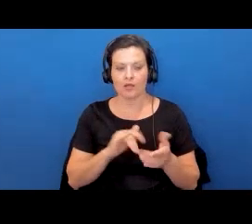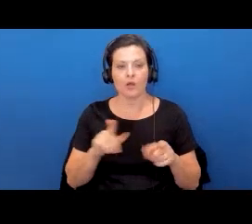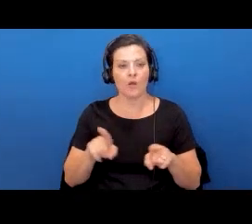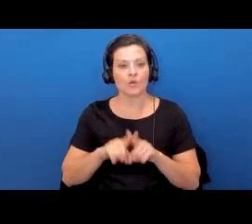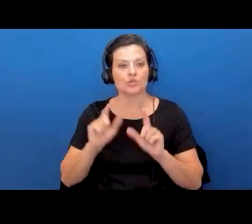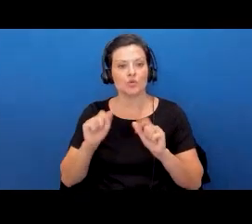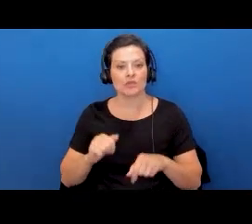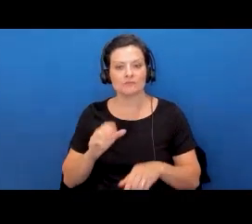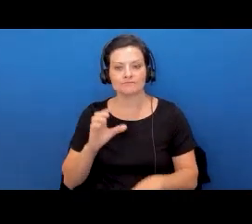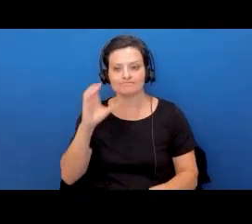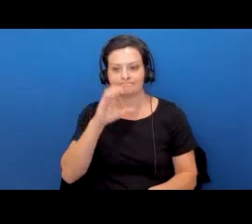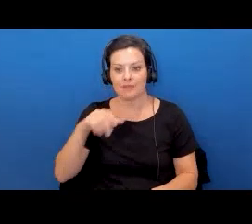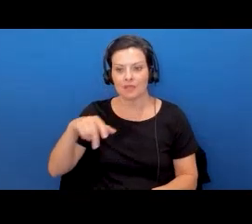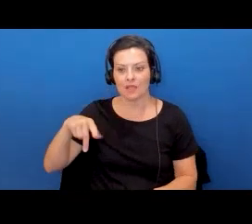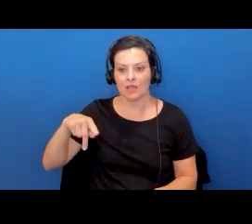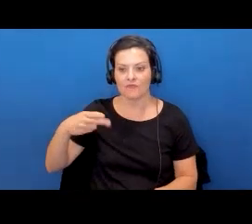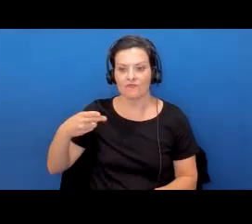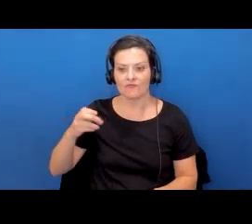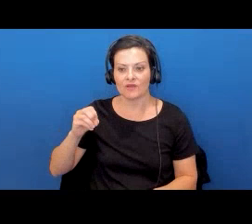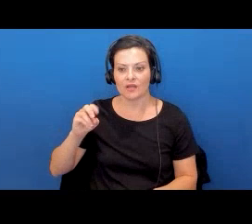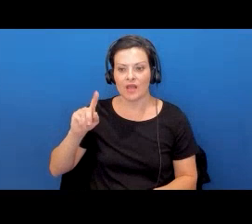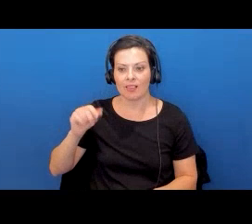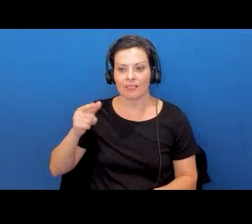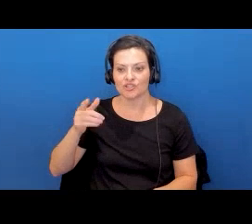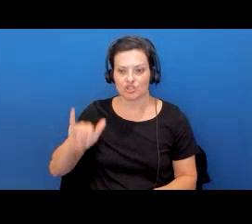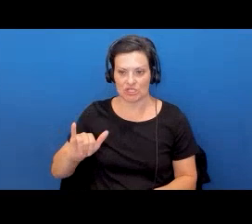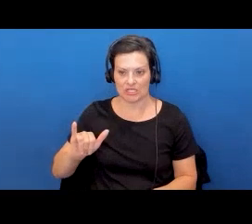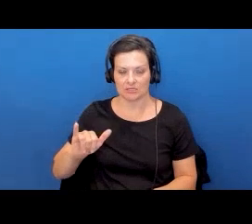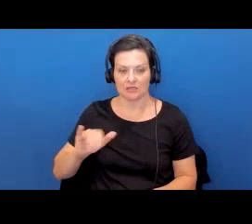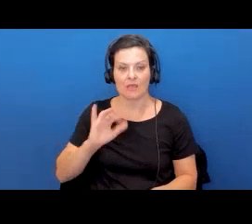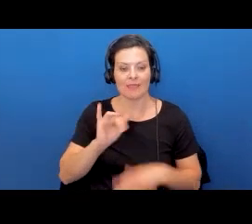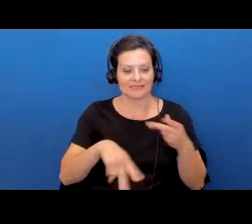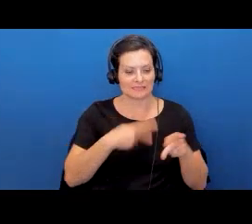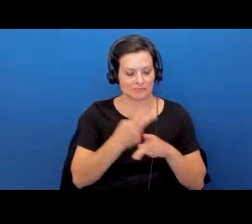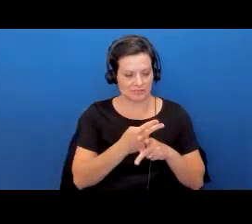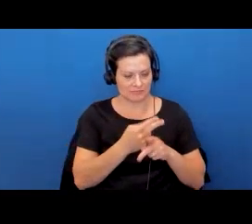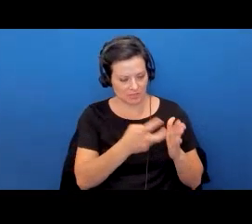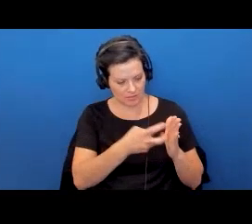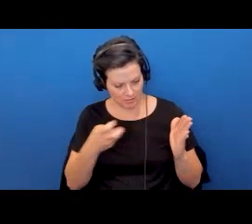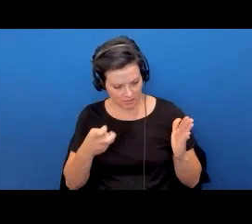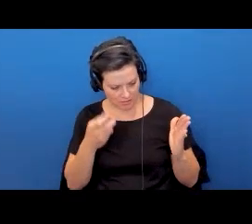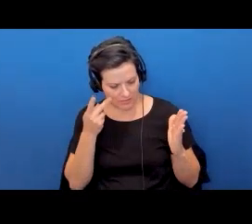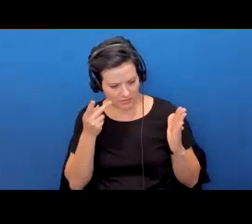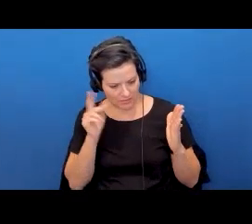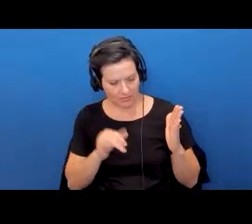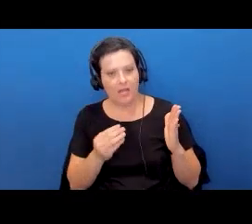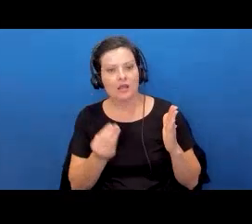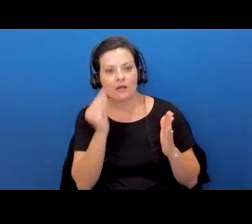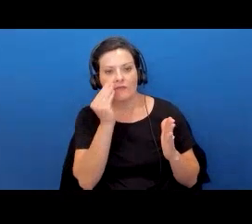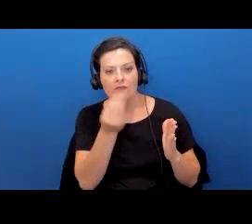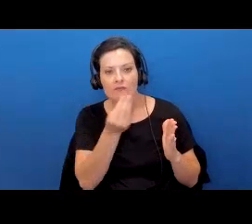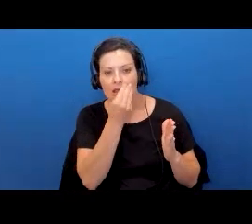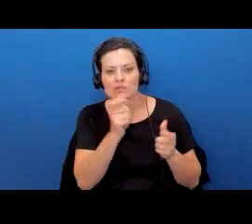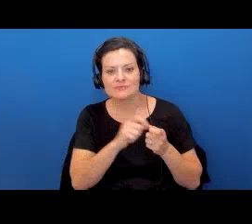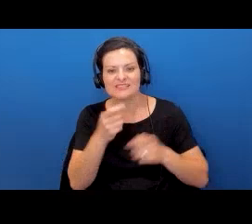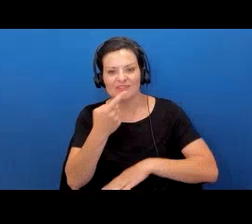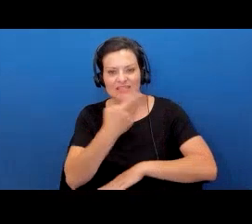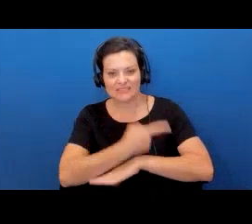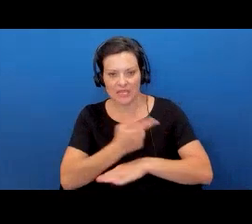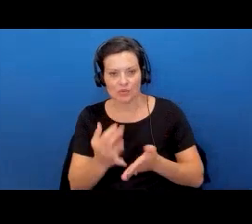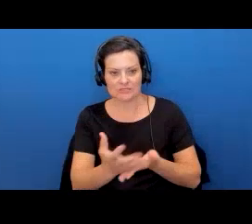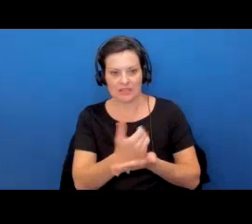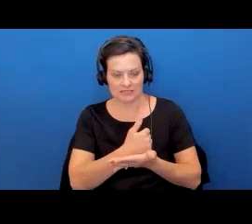at phenology. So you can pull a herbarium specimen and see that this one was flowering on whatever day it was collected, and